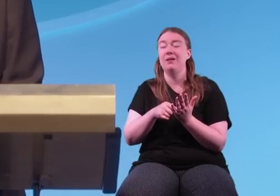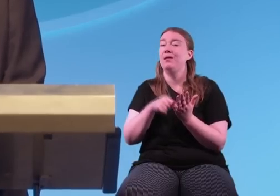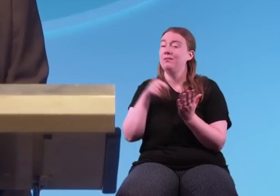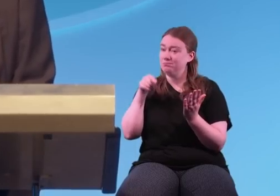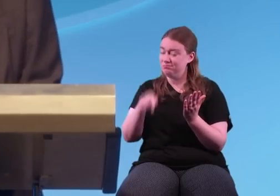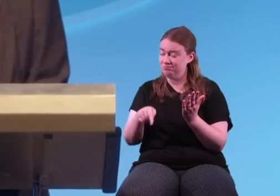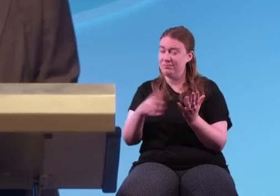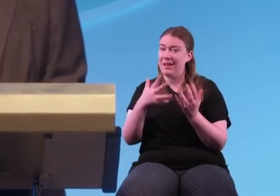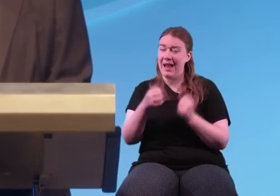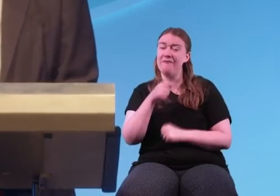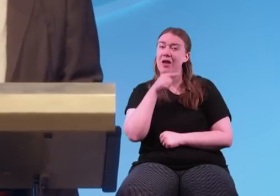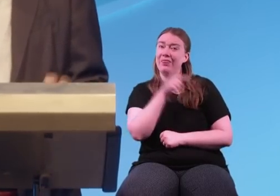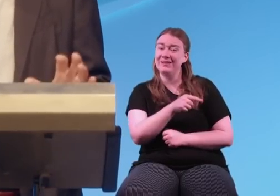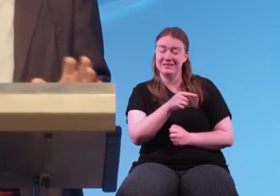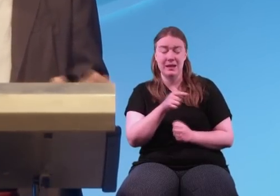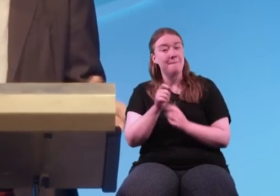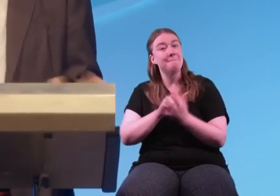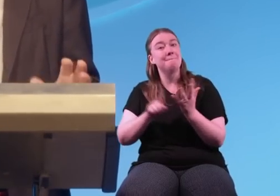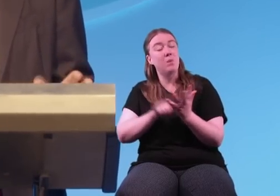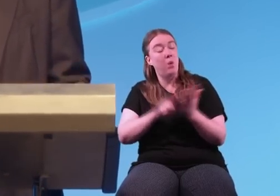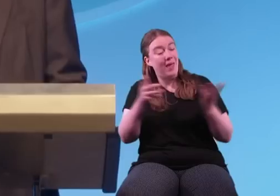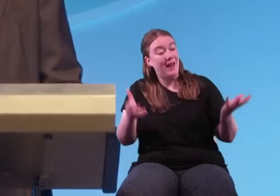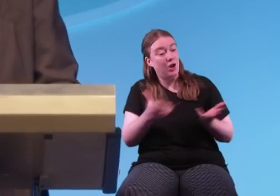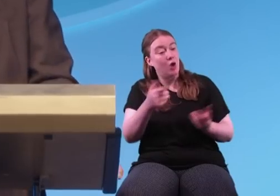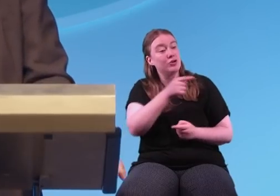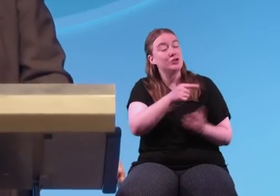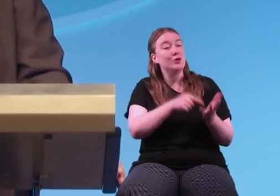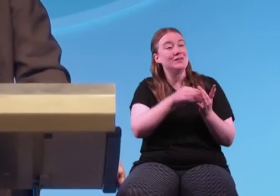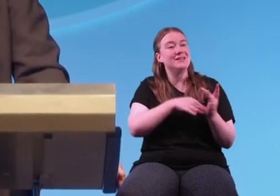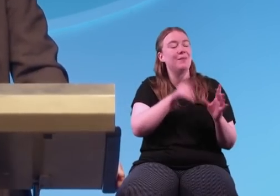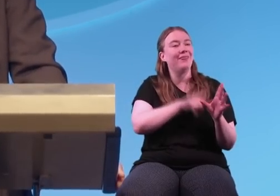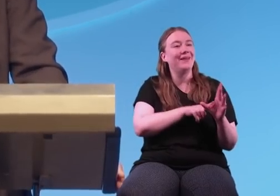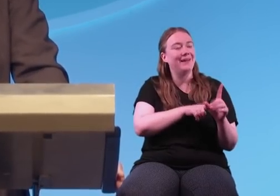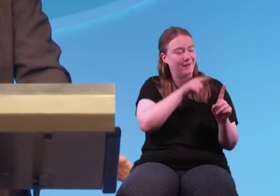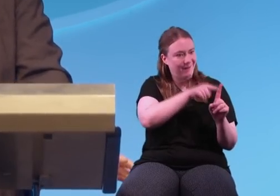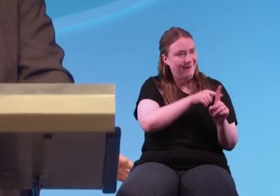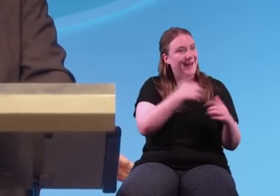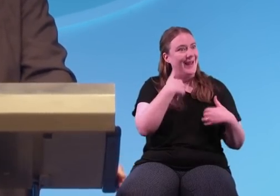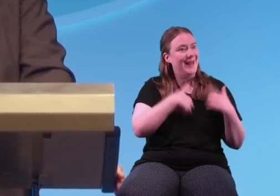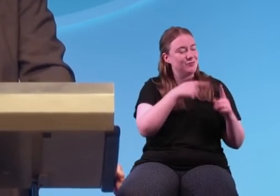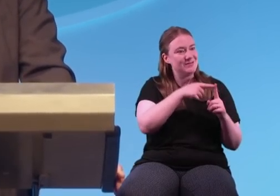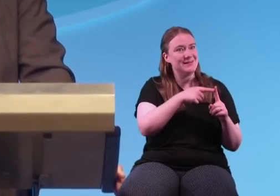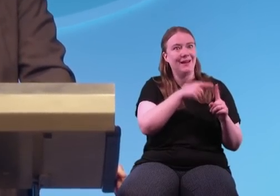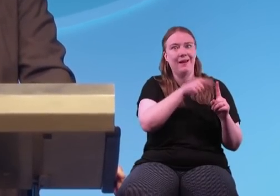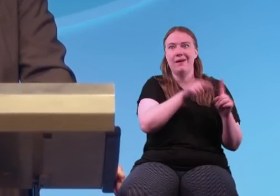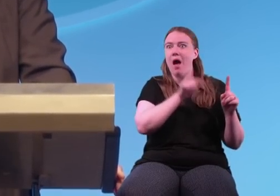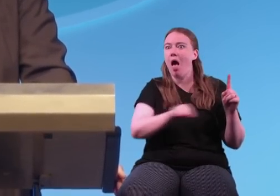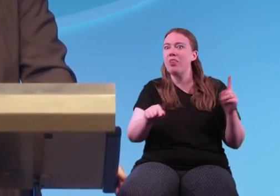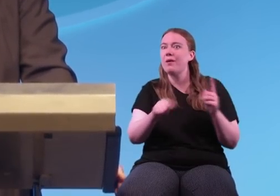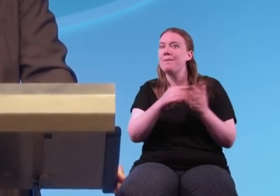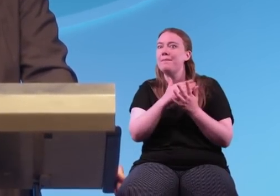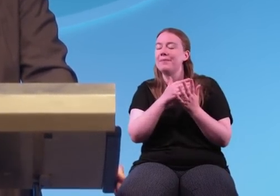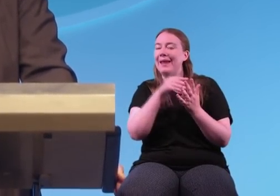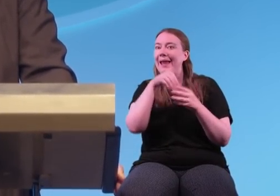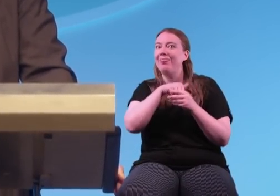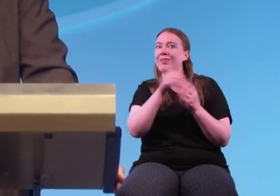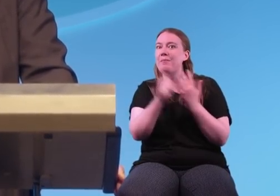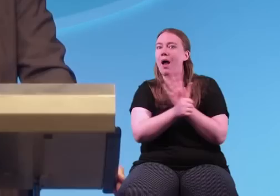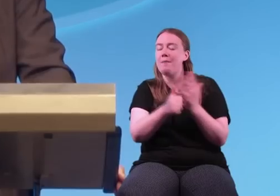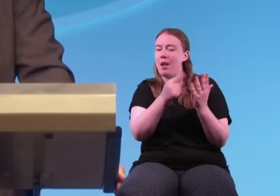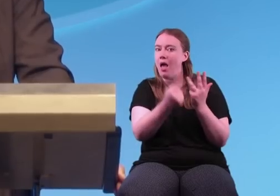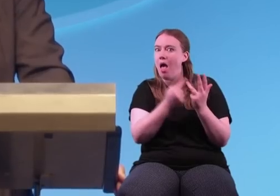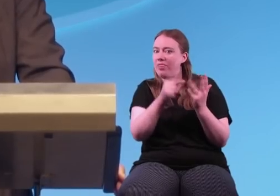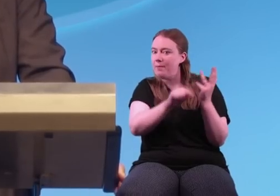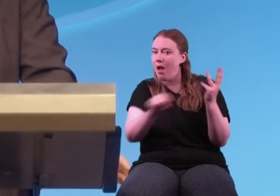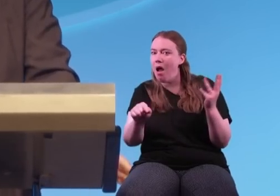to Timothy because of what we find about Timothy elsewhere, namely that he was